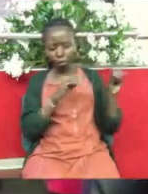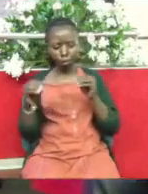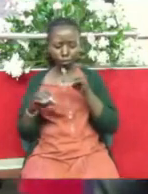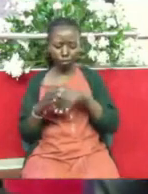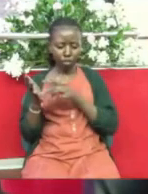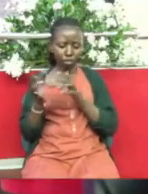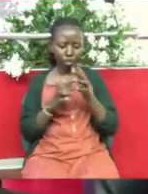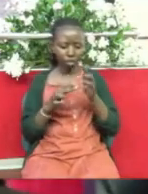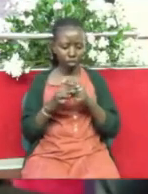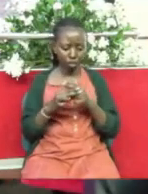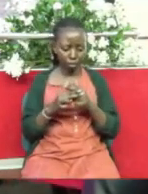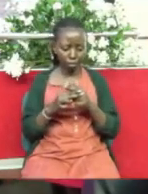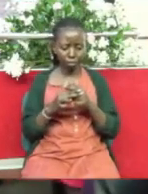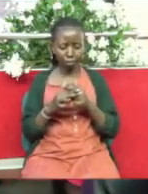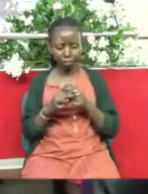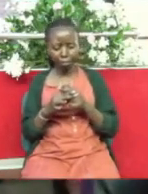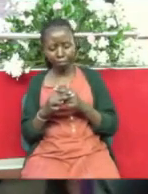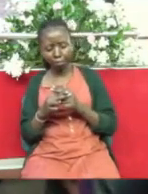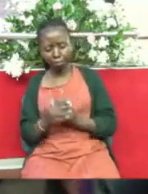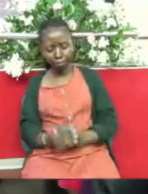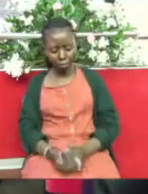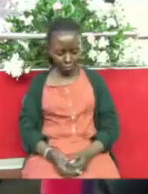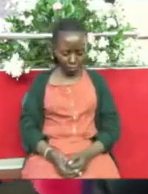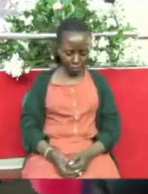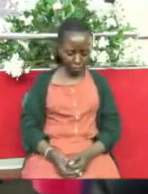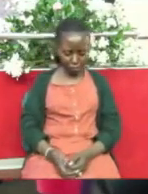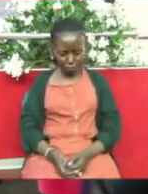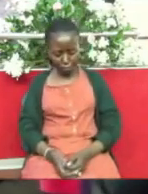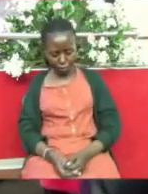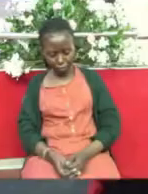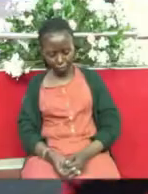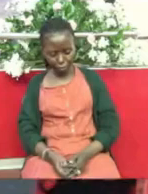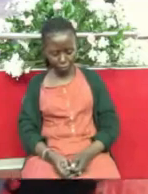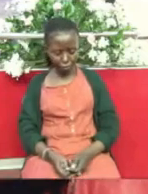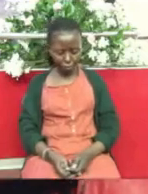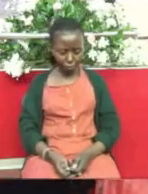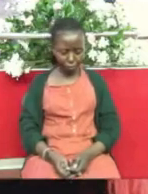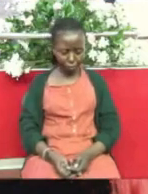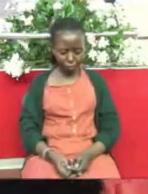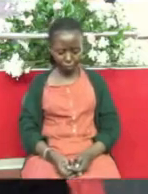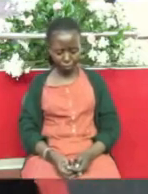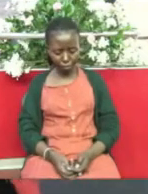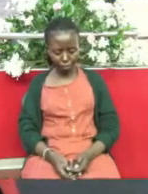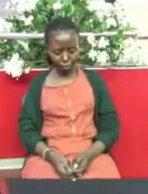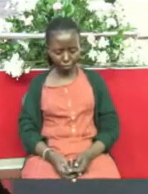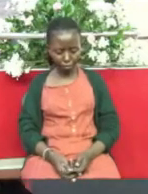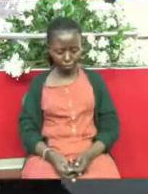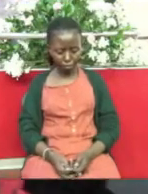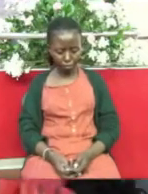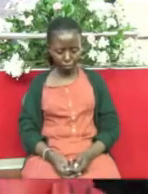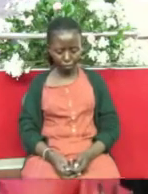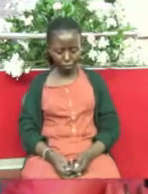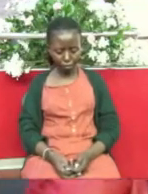Jesus. Oh, Rikatayala Mahantorobo. The altar is open also for salvation this morning. The altar